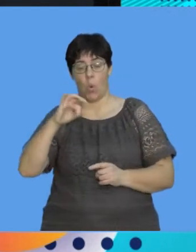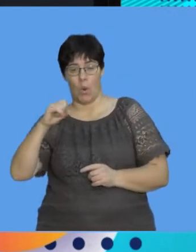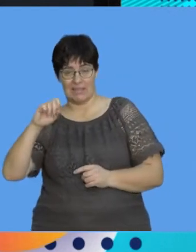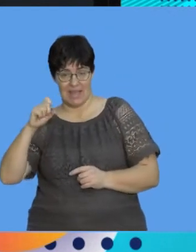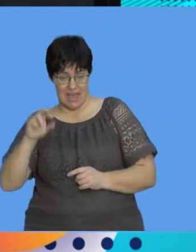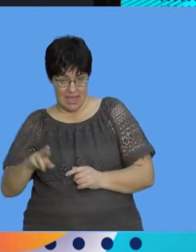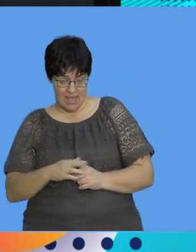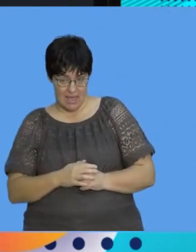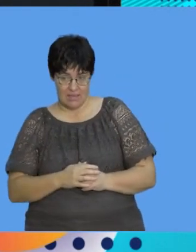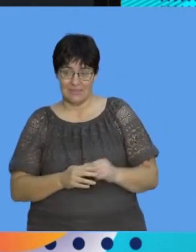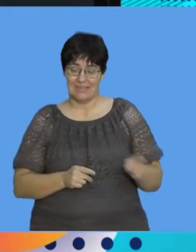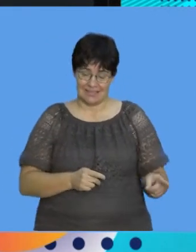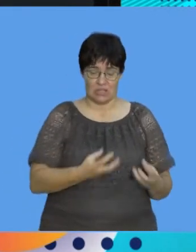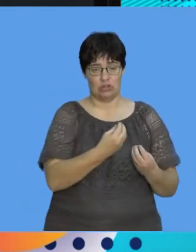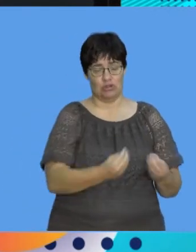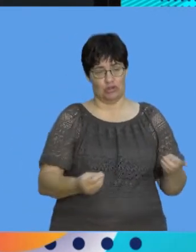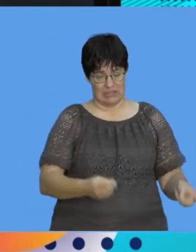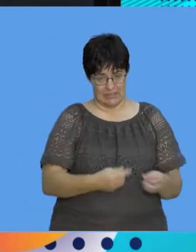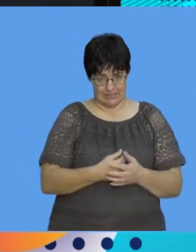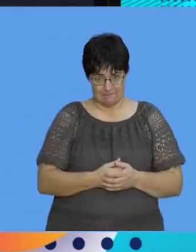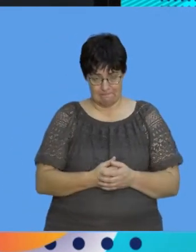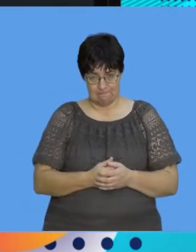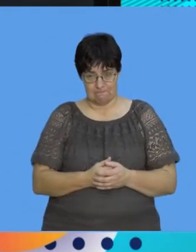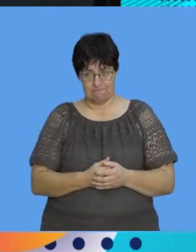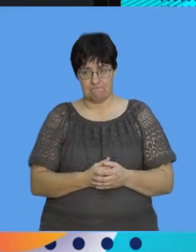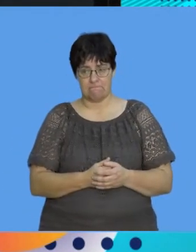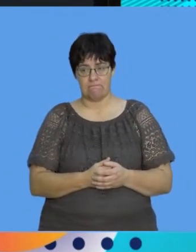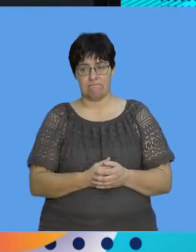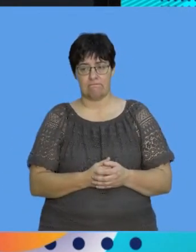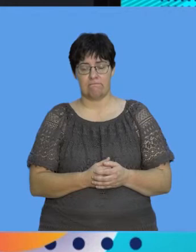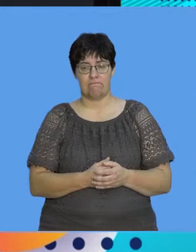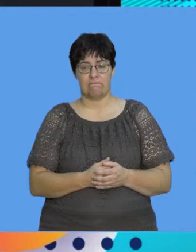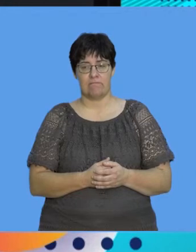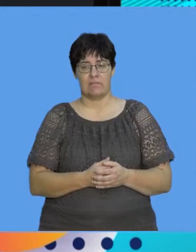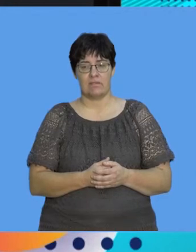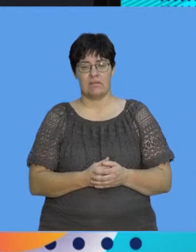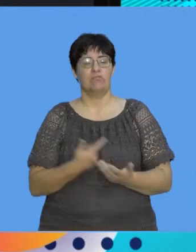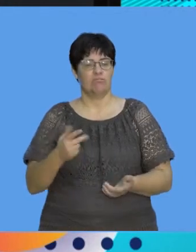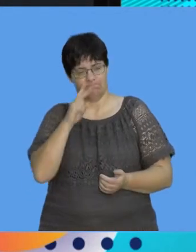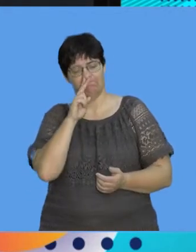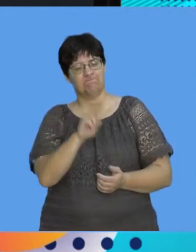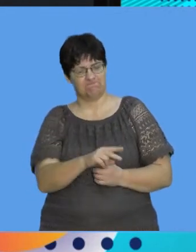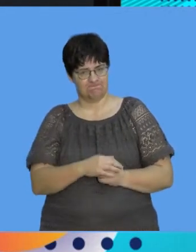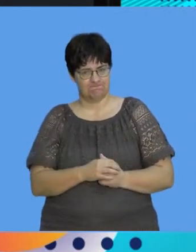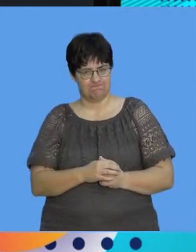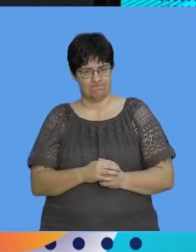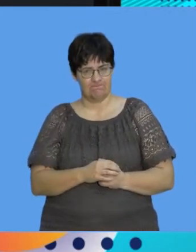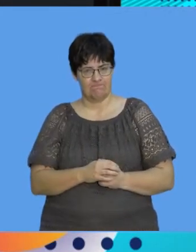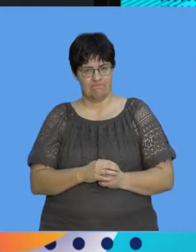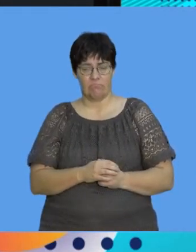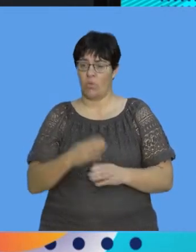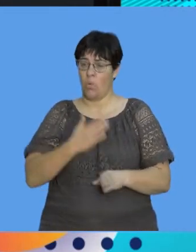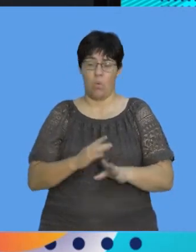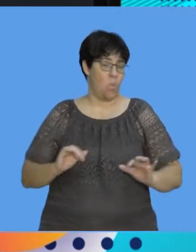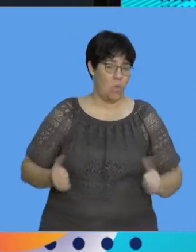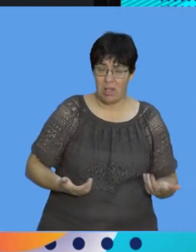over here, cretinism in children, right? And obviously you can see they do not function